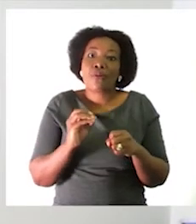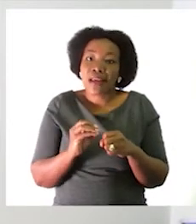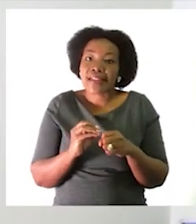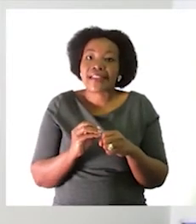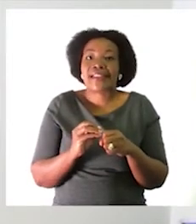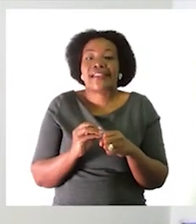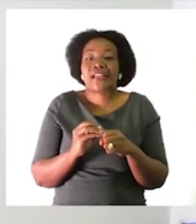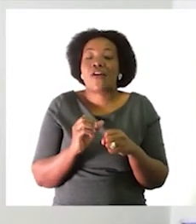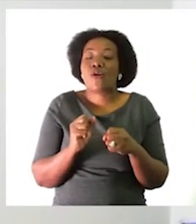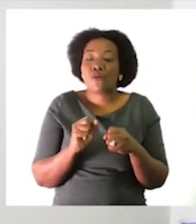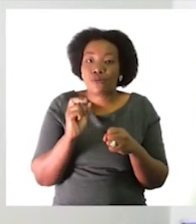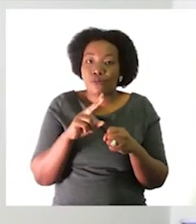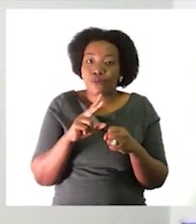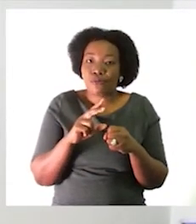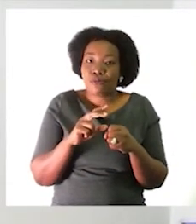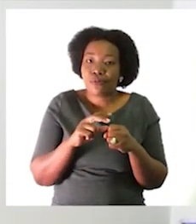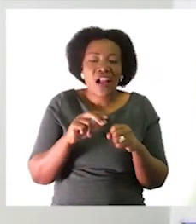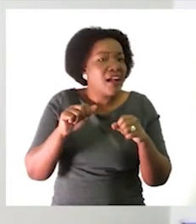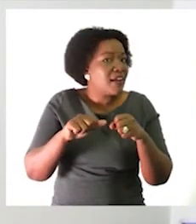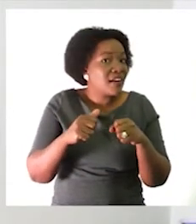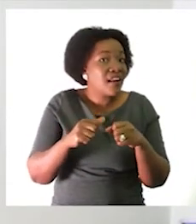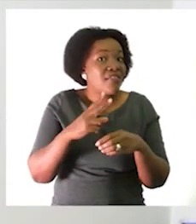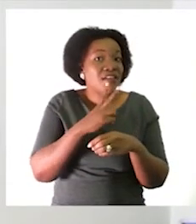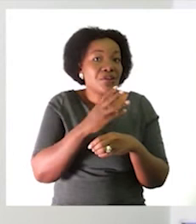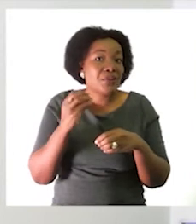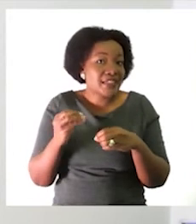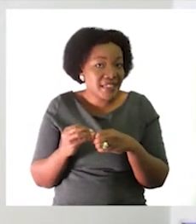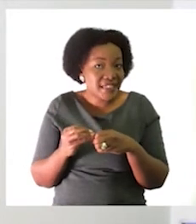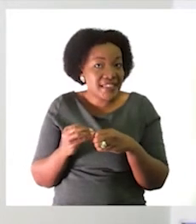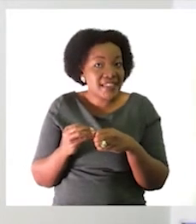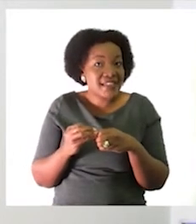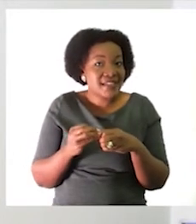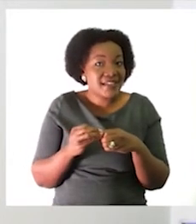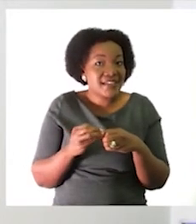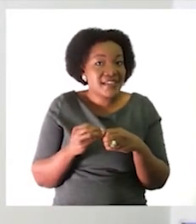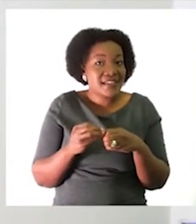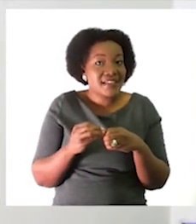It's a 20 and another 20